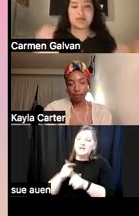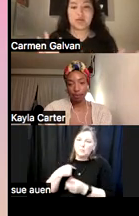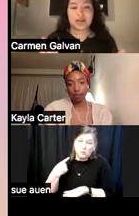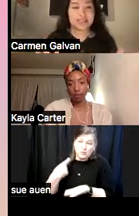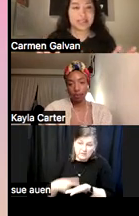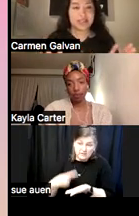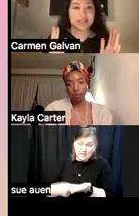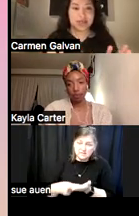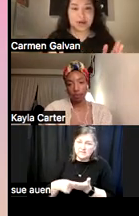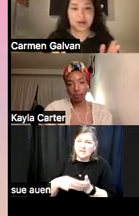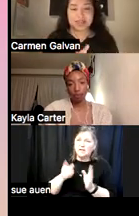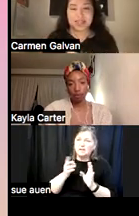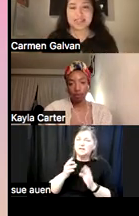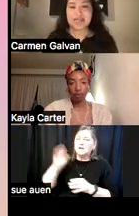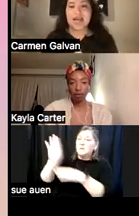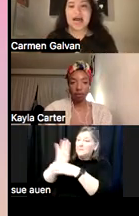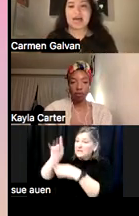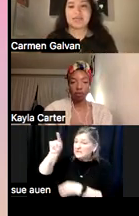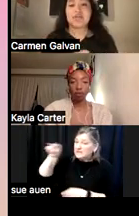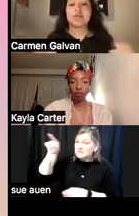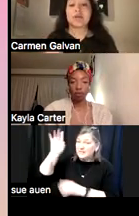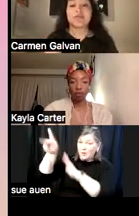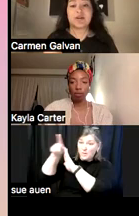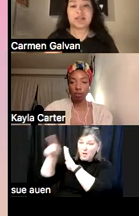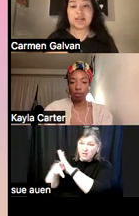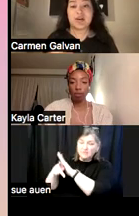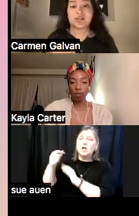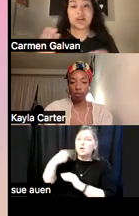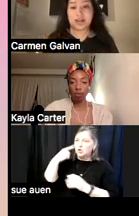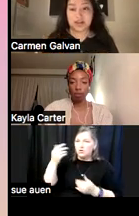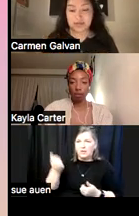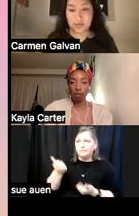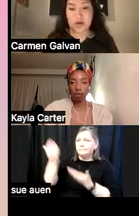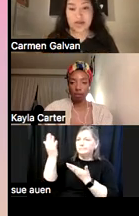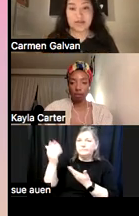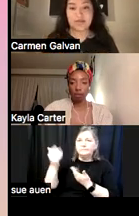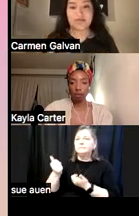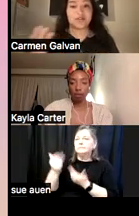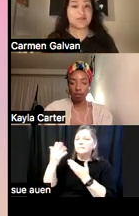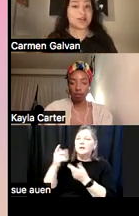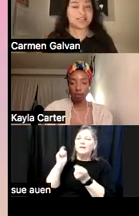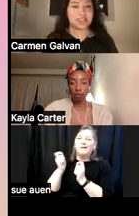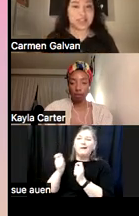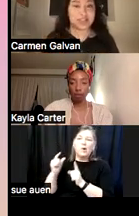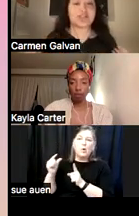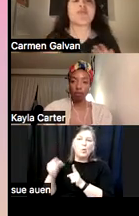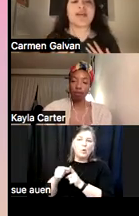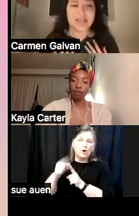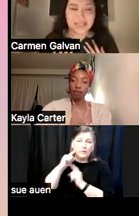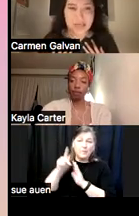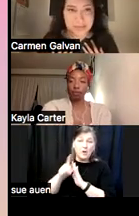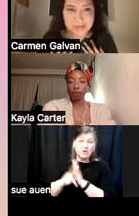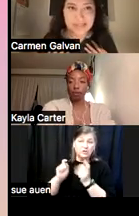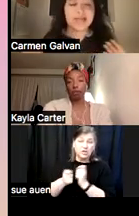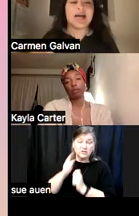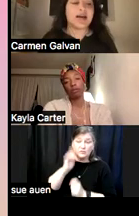about organizations and their policies, so you can bring forth like alternative wording for future policy changes. So what I